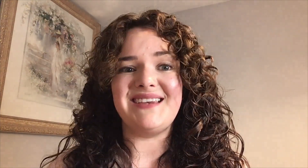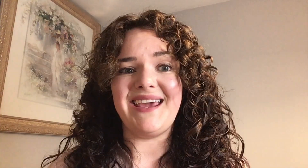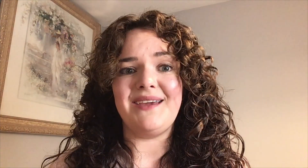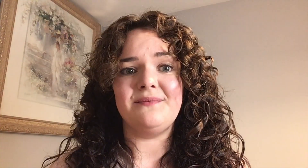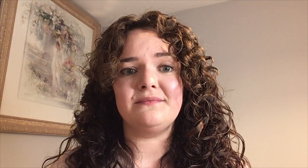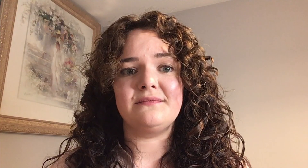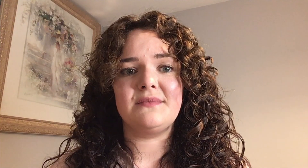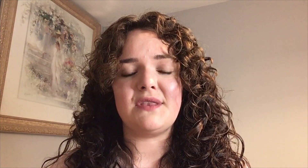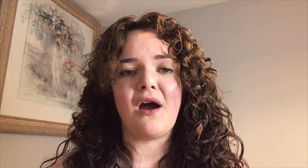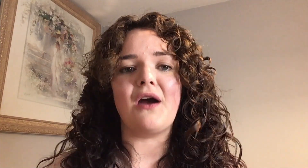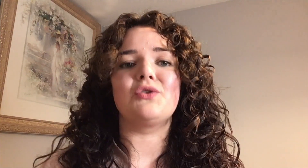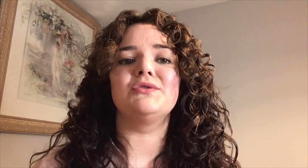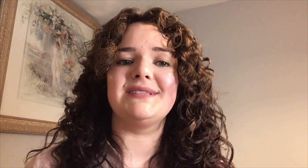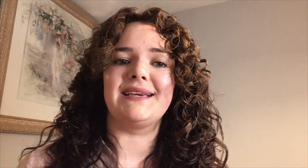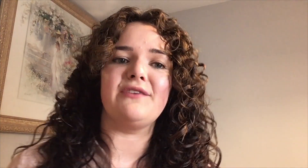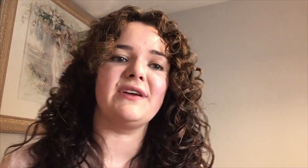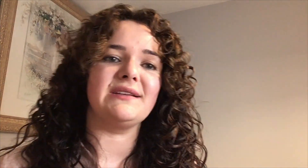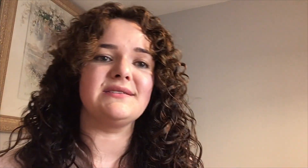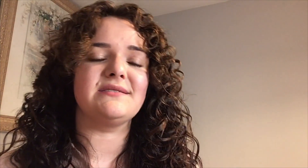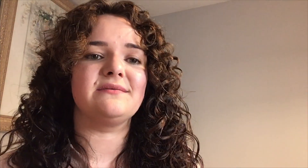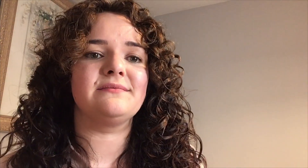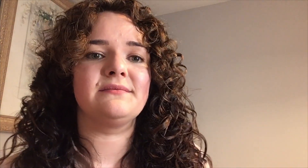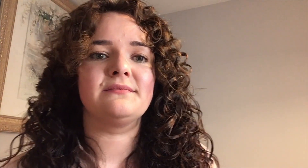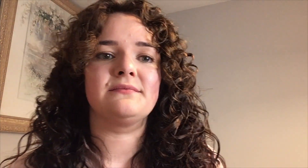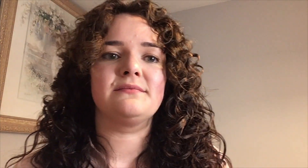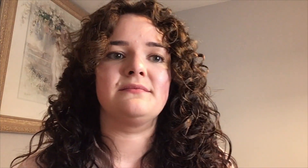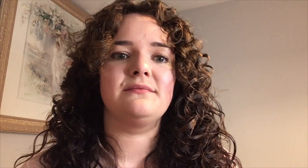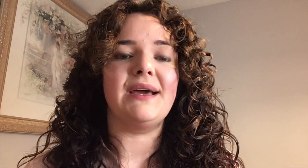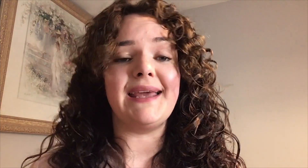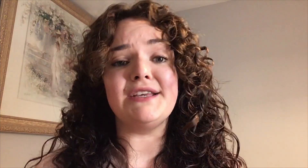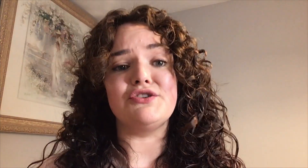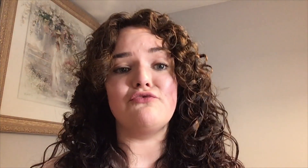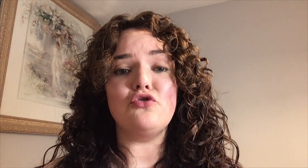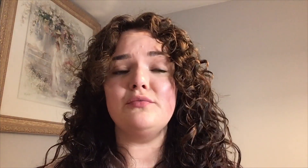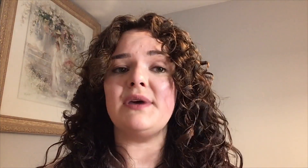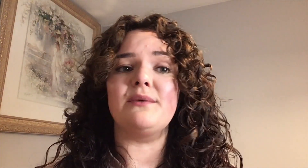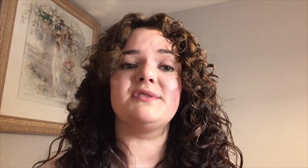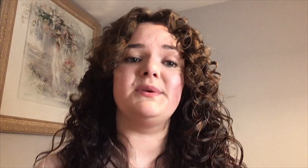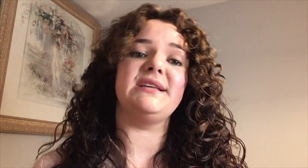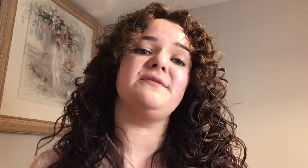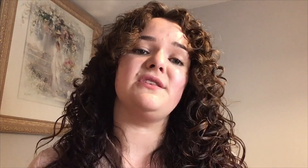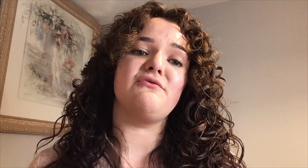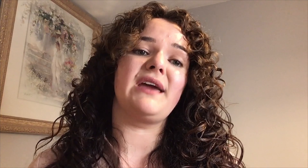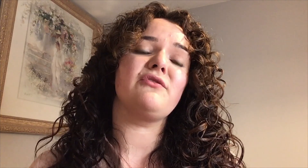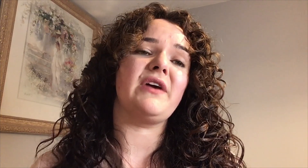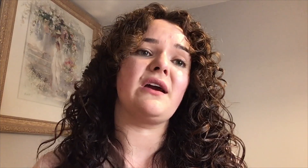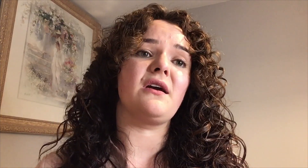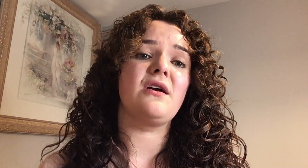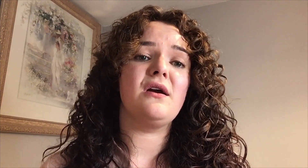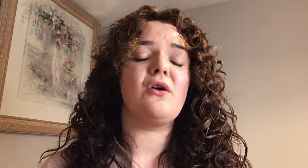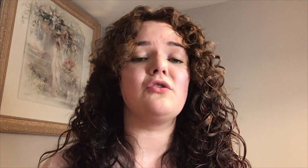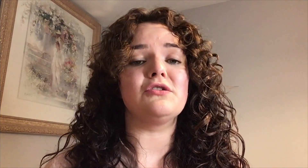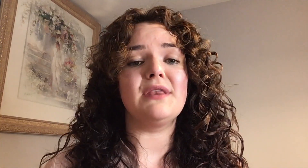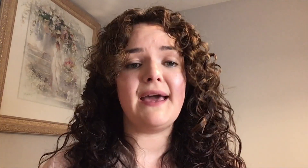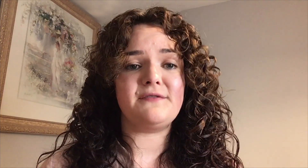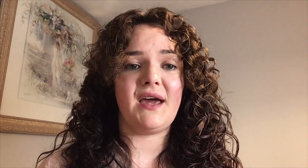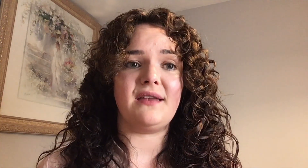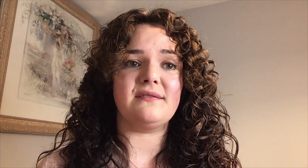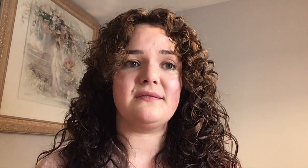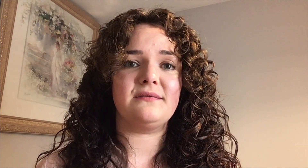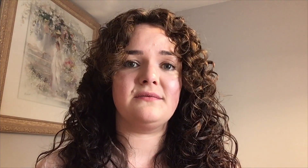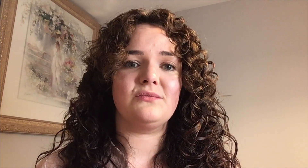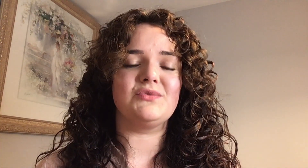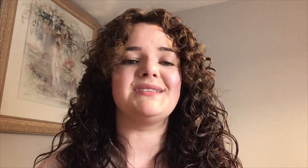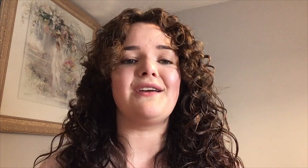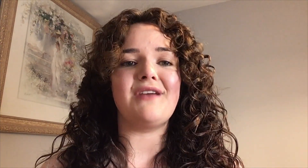Even today, the heart holds significance. In ancient Rome, it was believed that the ring finger on your left